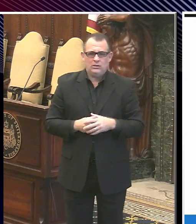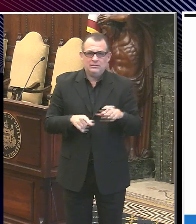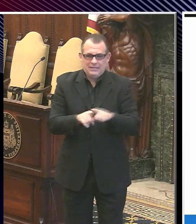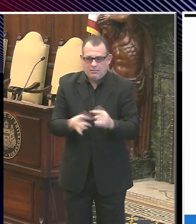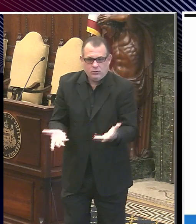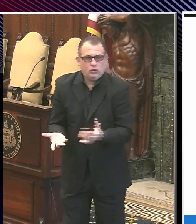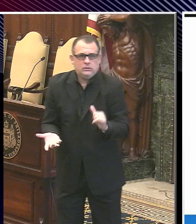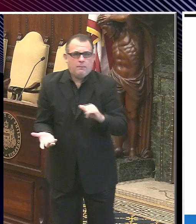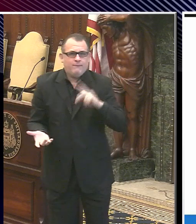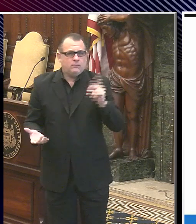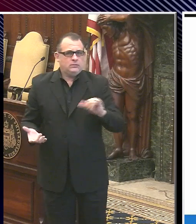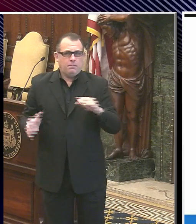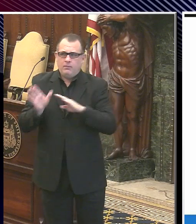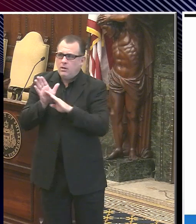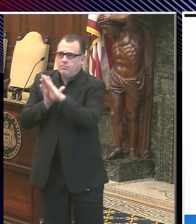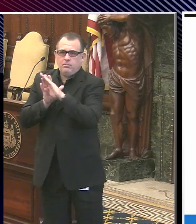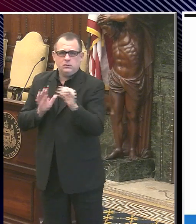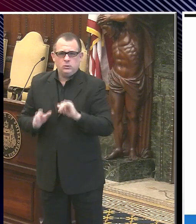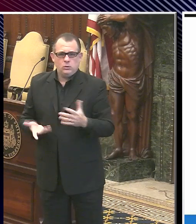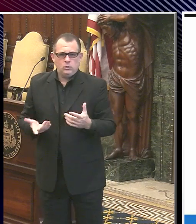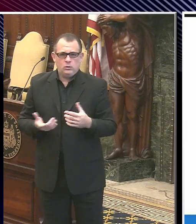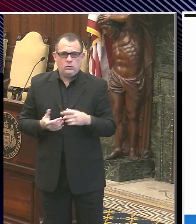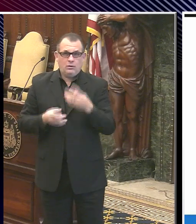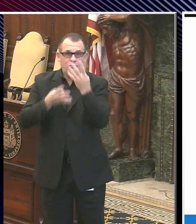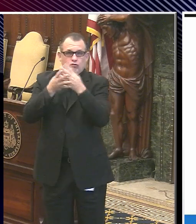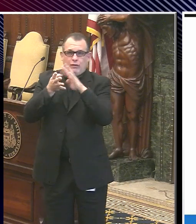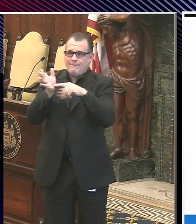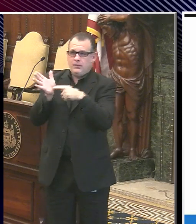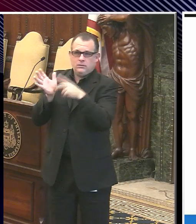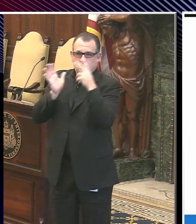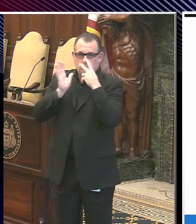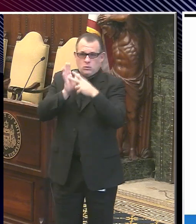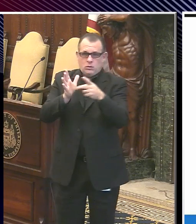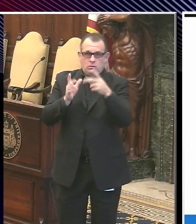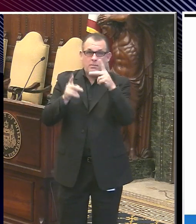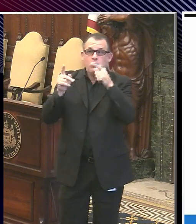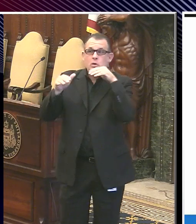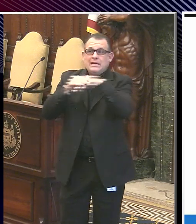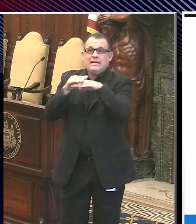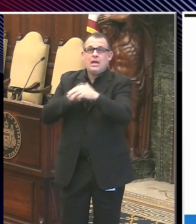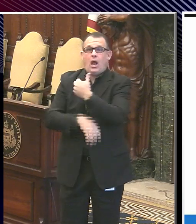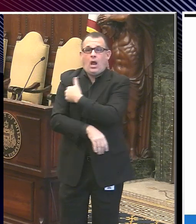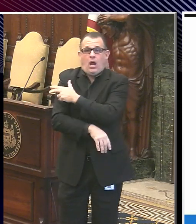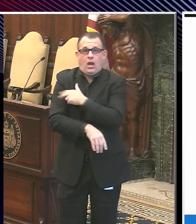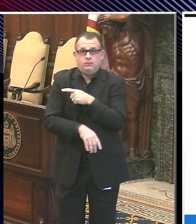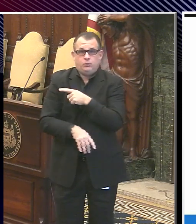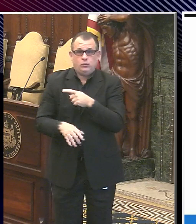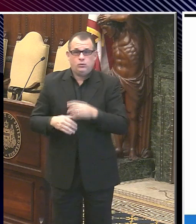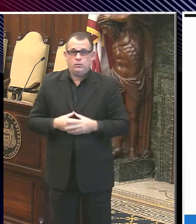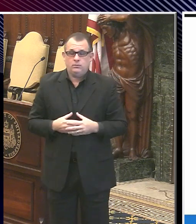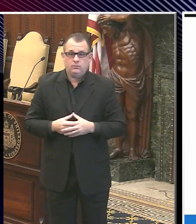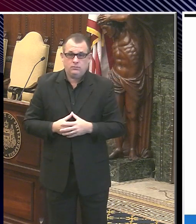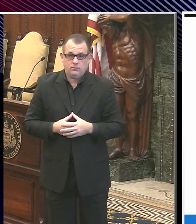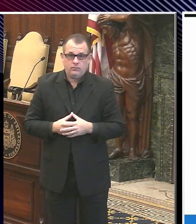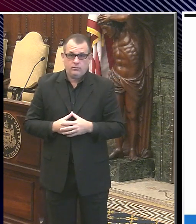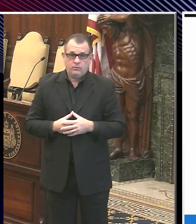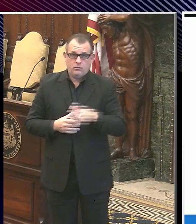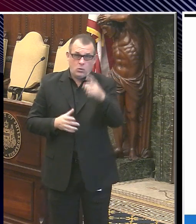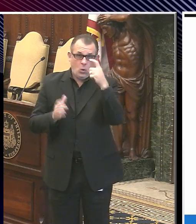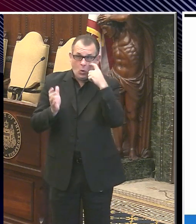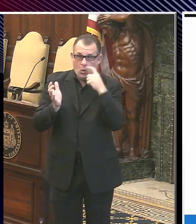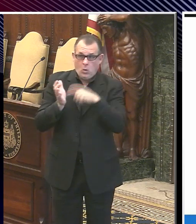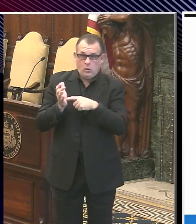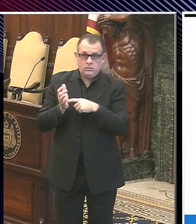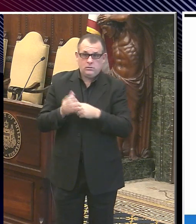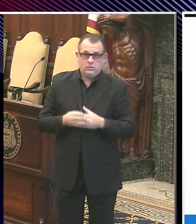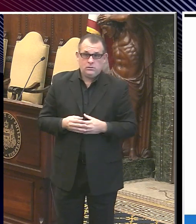This is a graph of the trends and the number of people who are hospitalized in Philadelphia hospitals with the coronavirus. As you can see, that this has doubled in